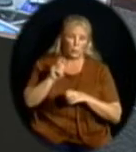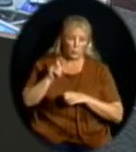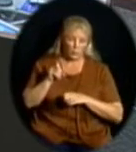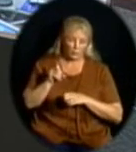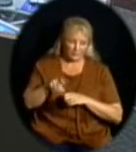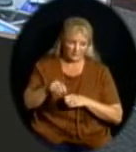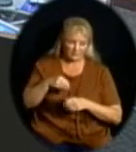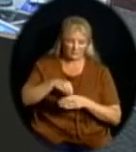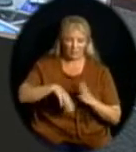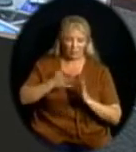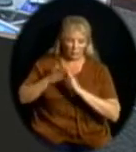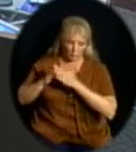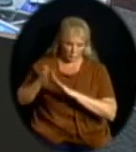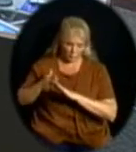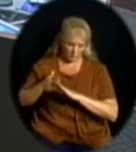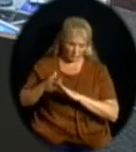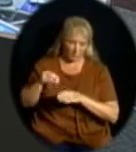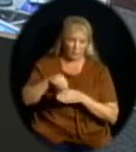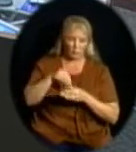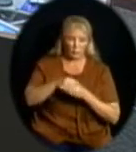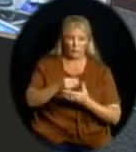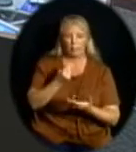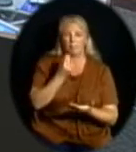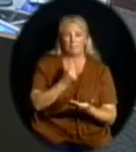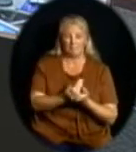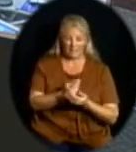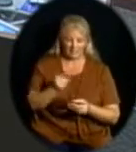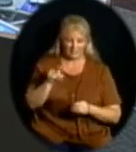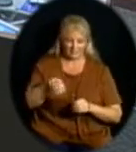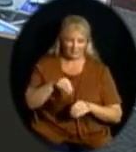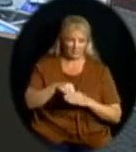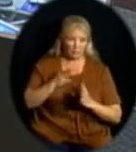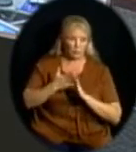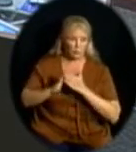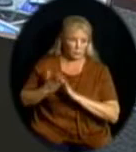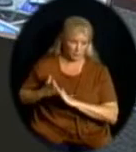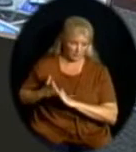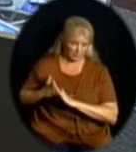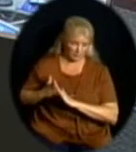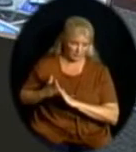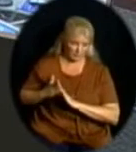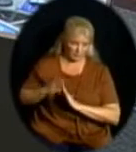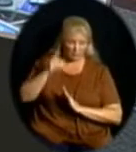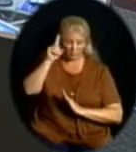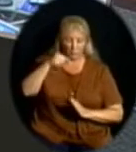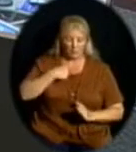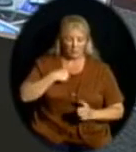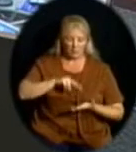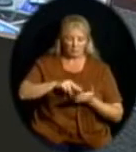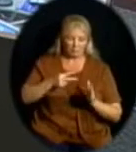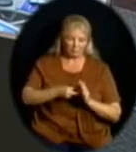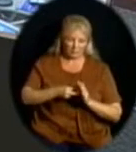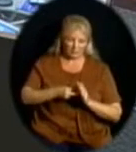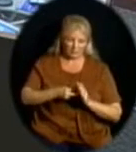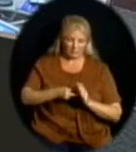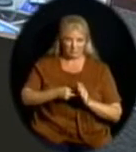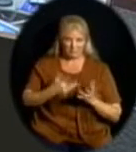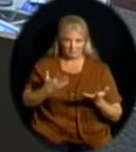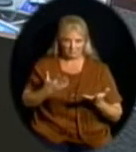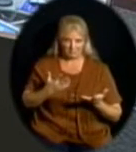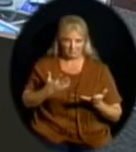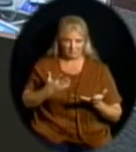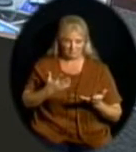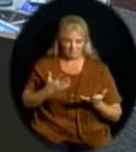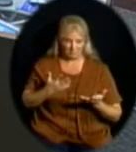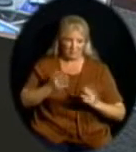capital needs, all those packages put together. So for me, it meets both those criteria very, very well. And